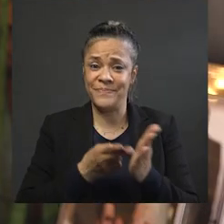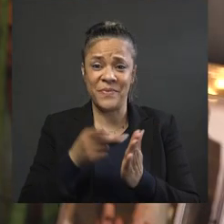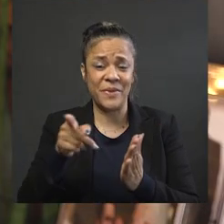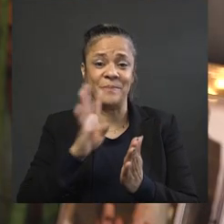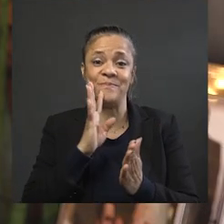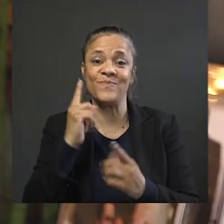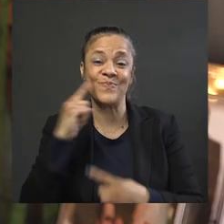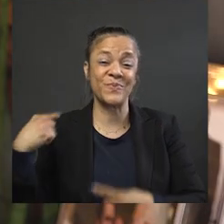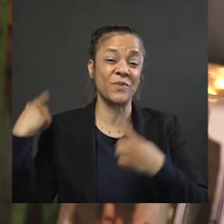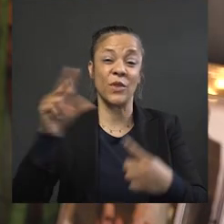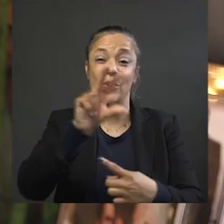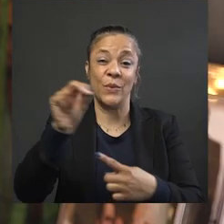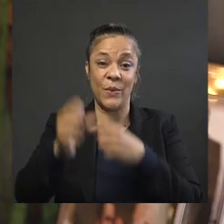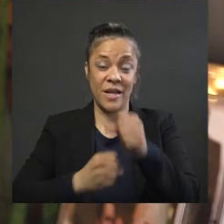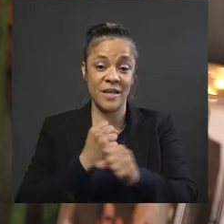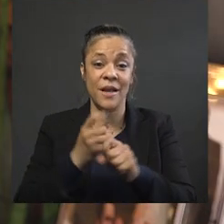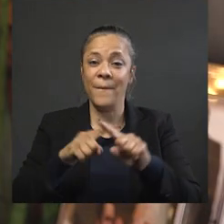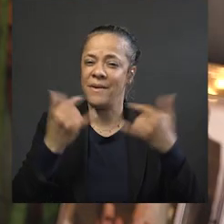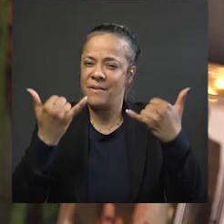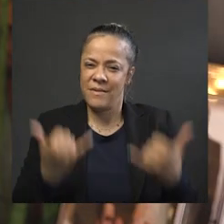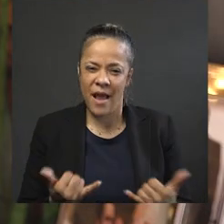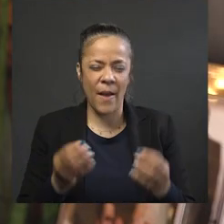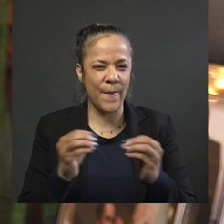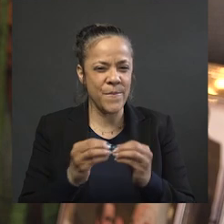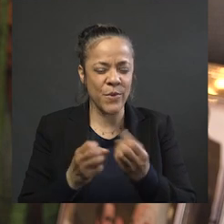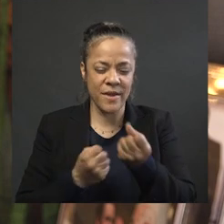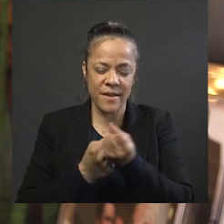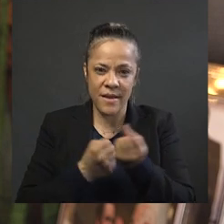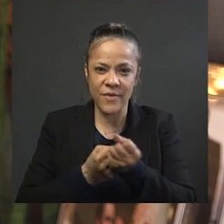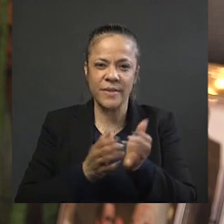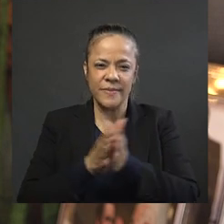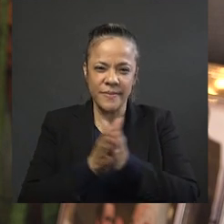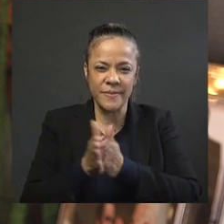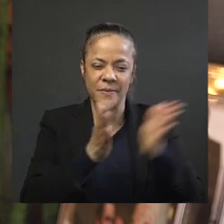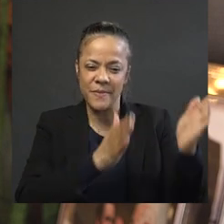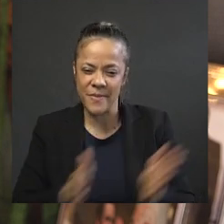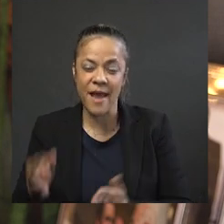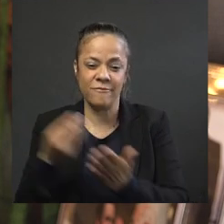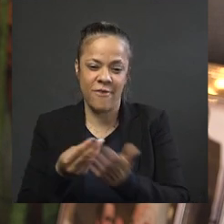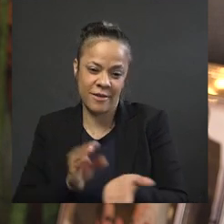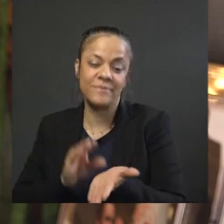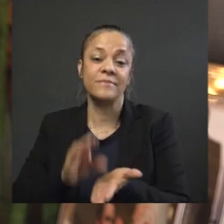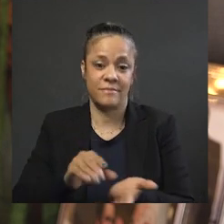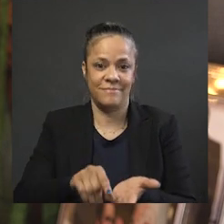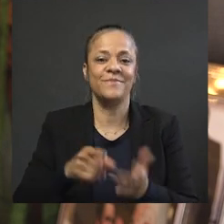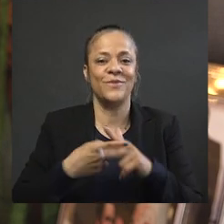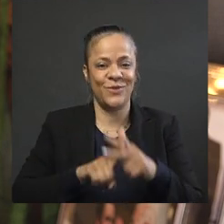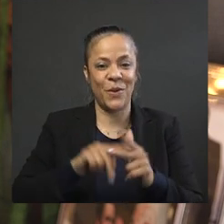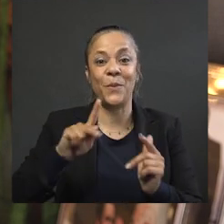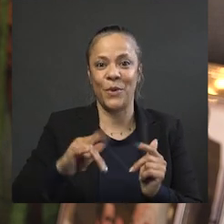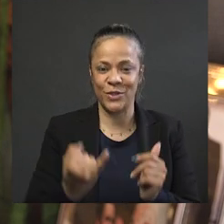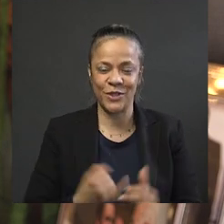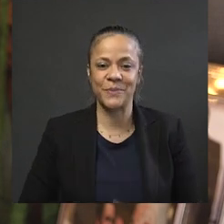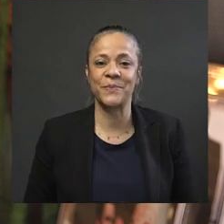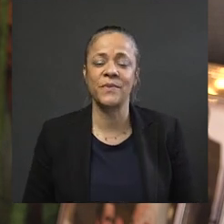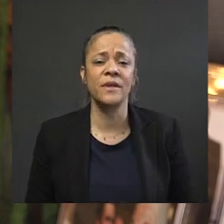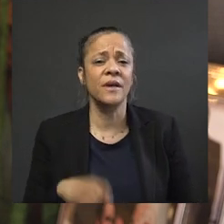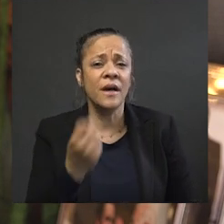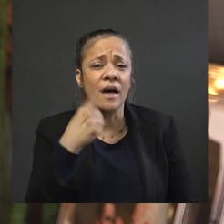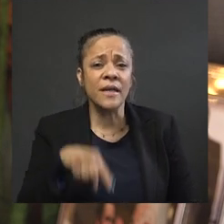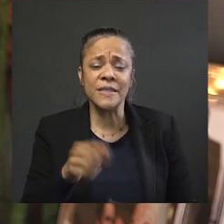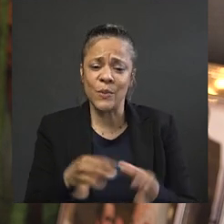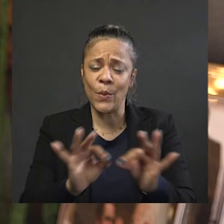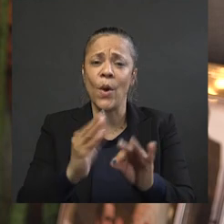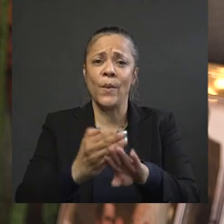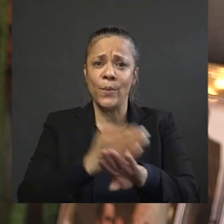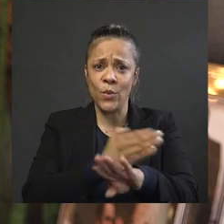30 years without any progress until we joined this neighborhood residents and advocated to plan and fund the preservation project. We're not